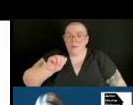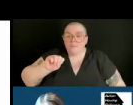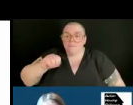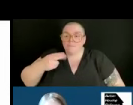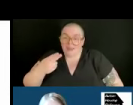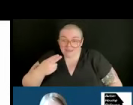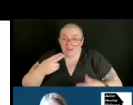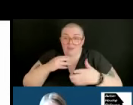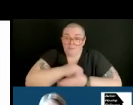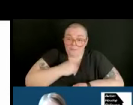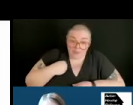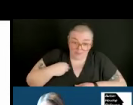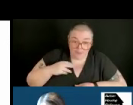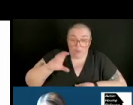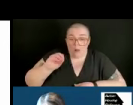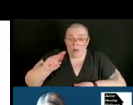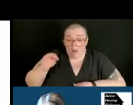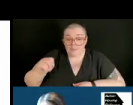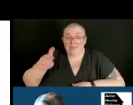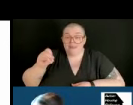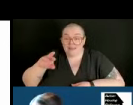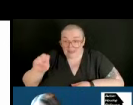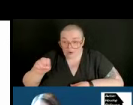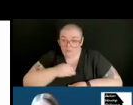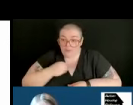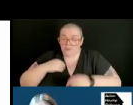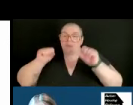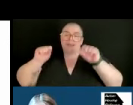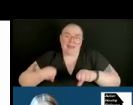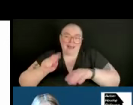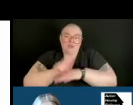drop-in service called group adult foster care.